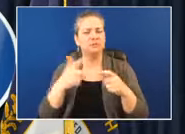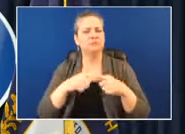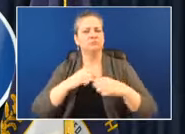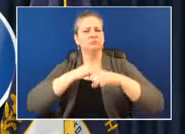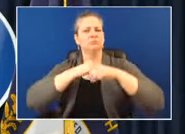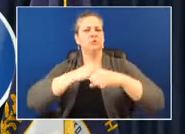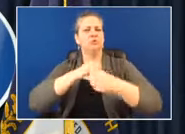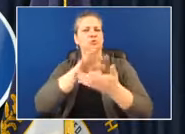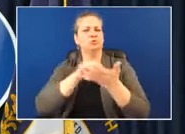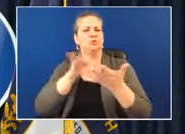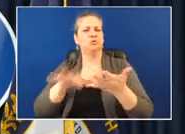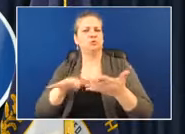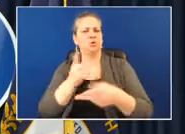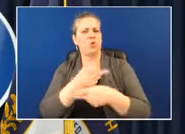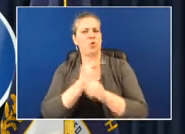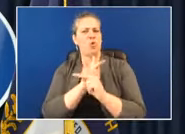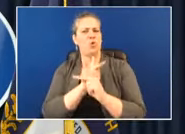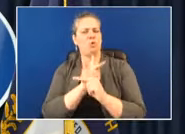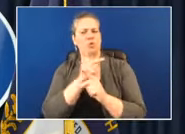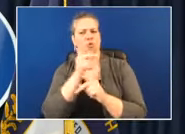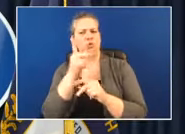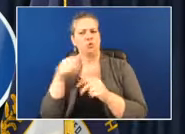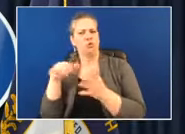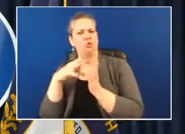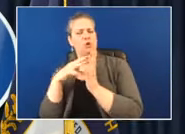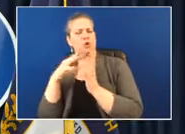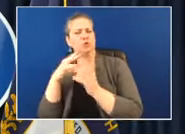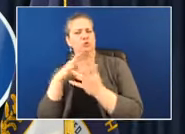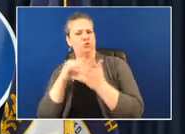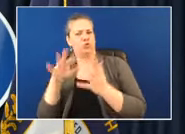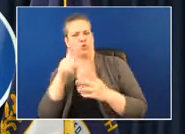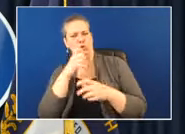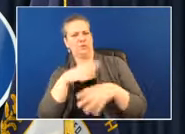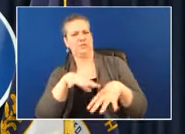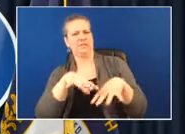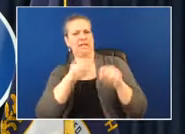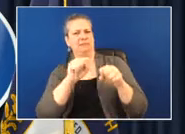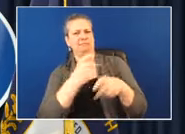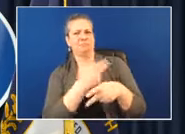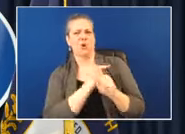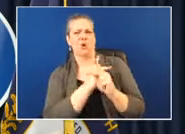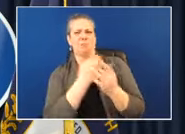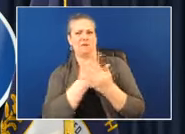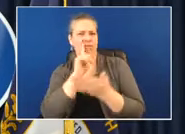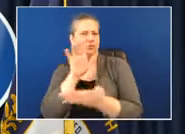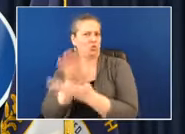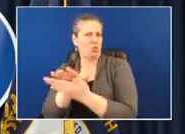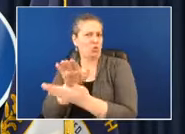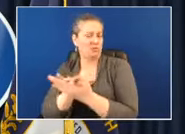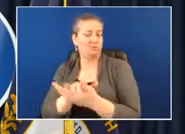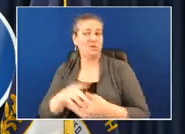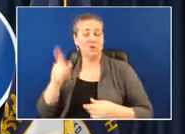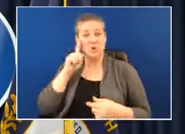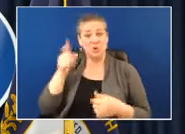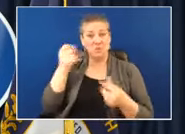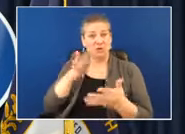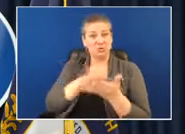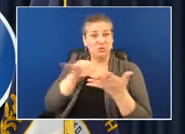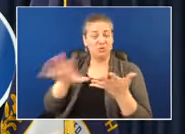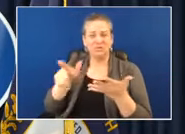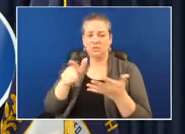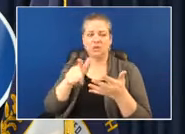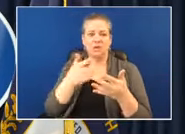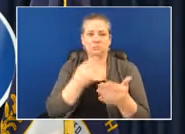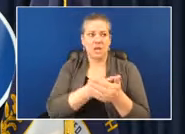borrowers here in Kentucky. Students are taking on more loan debt than ever before just so they can